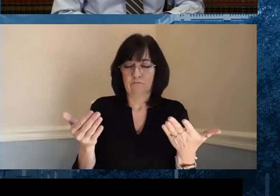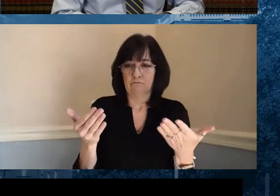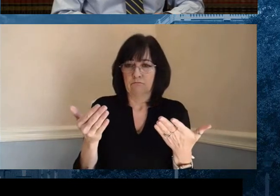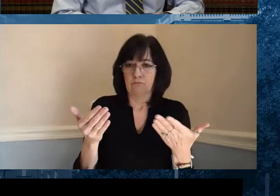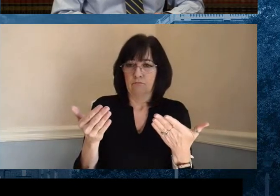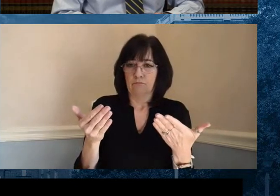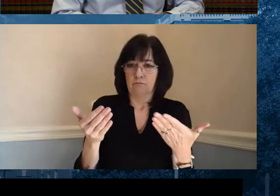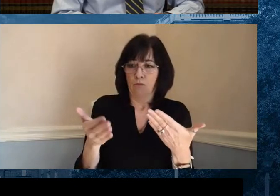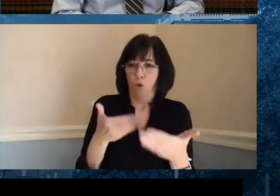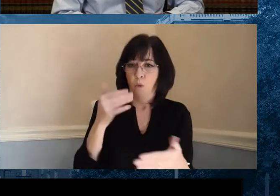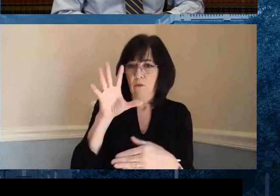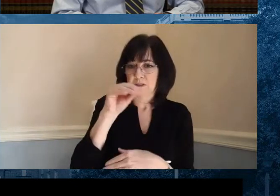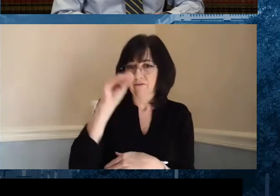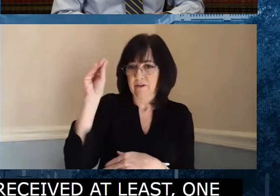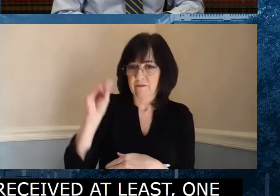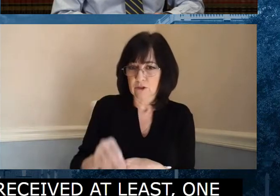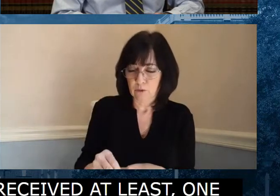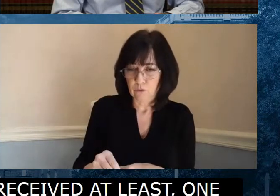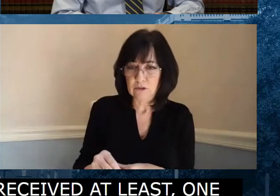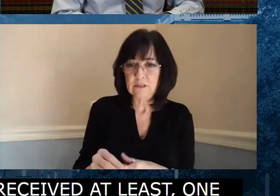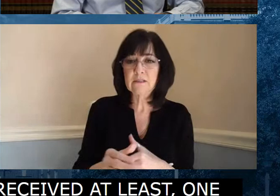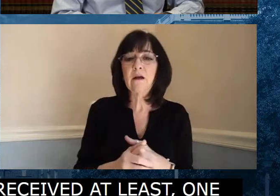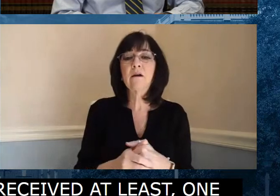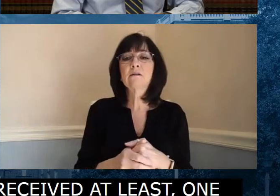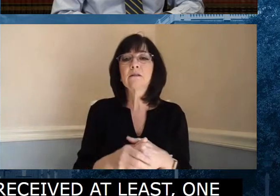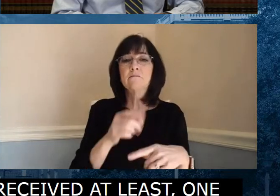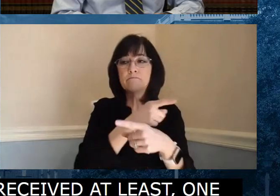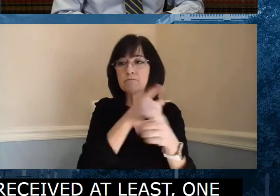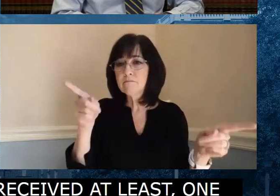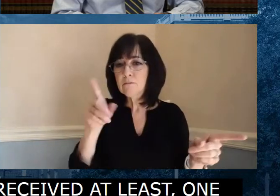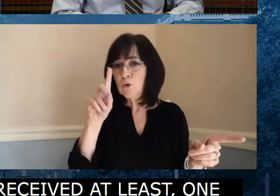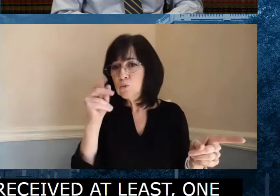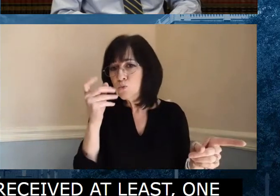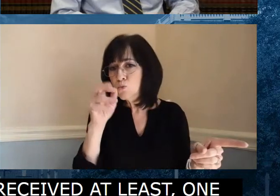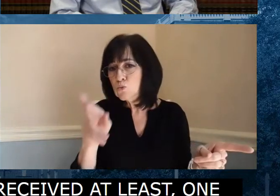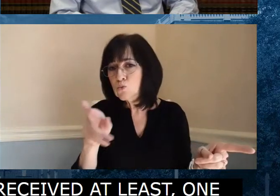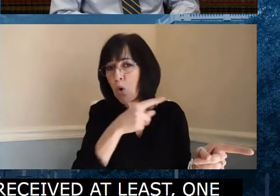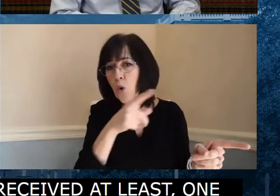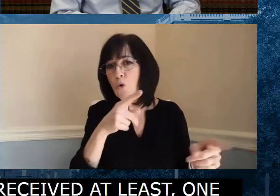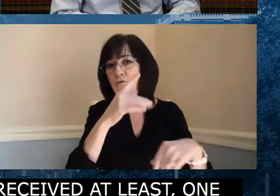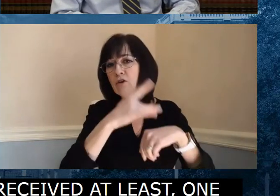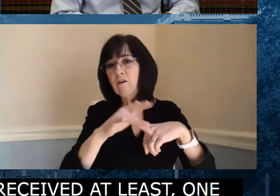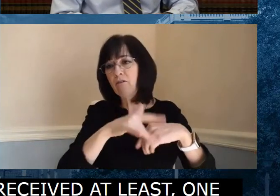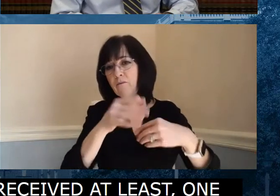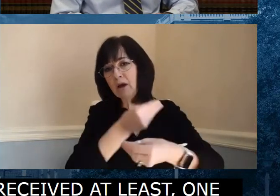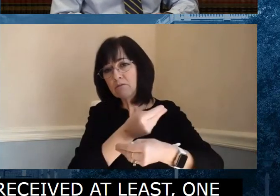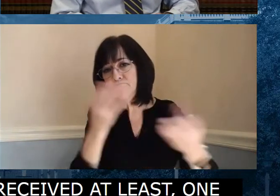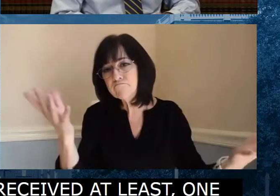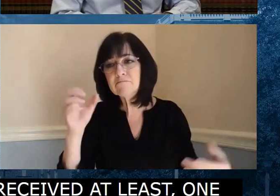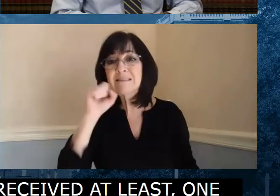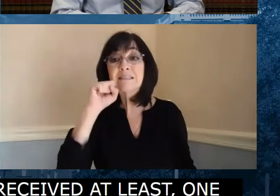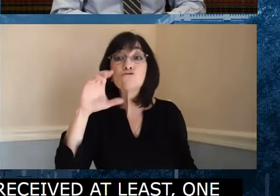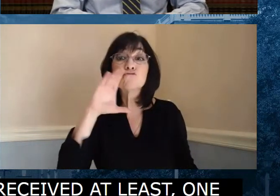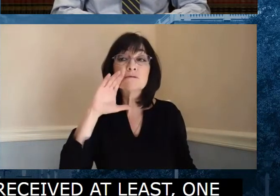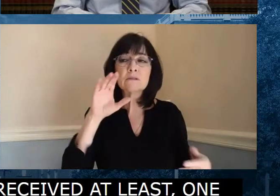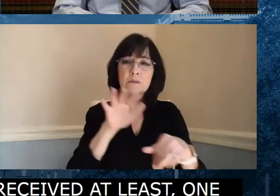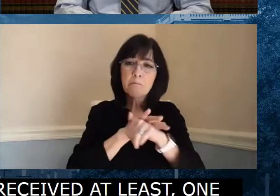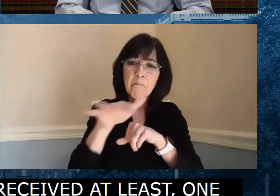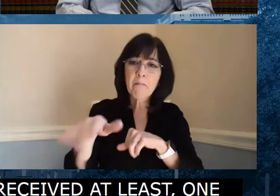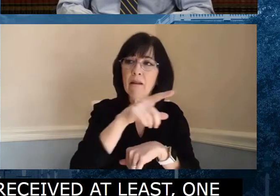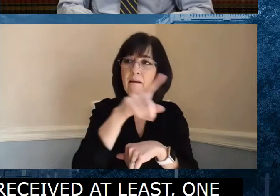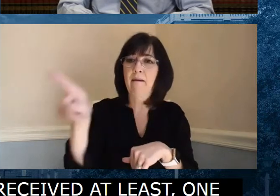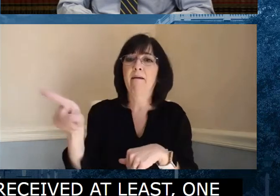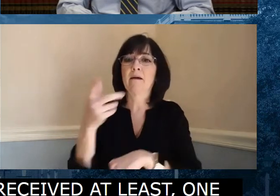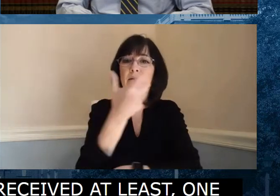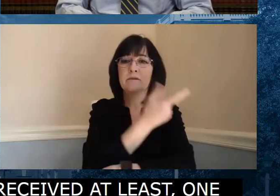About 30% have been fully vaccinated. The Dover Downs Clinic, as you say, AJ, is really a godsend. Thank God for the Delaware Army